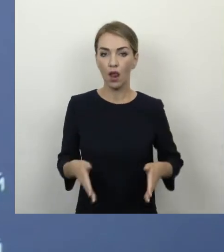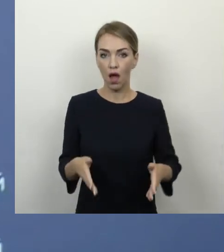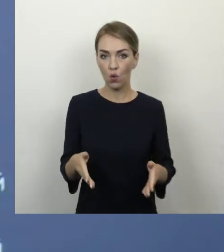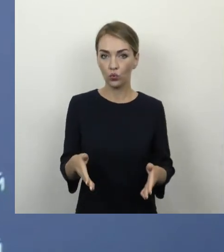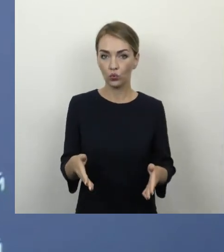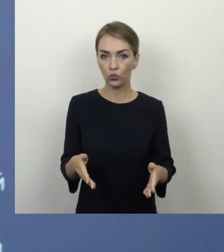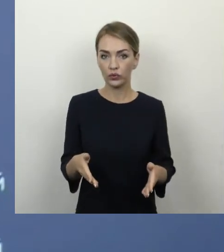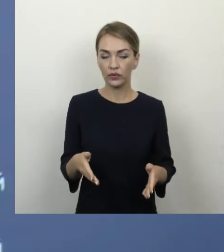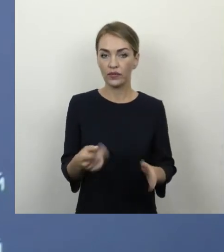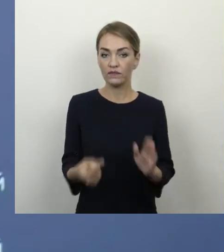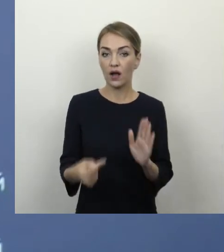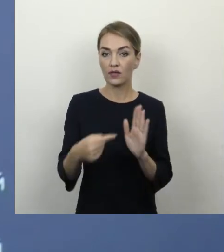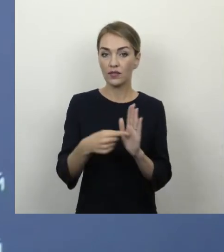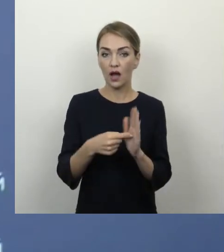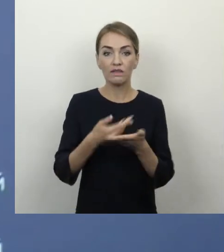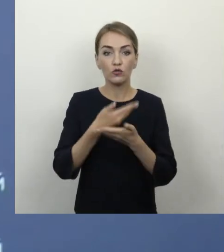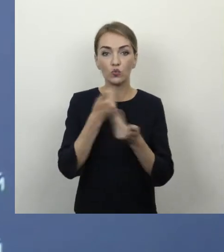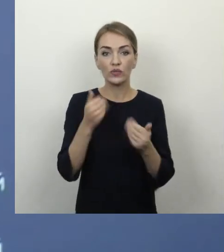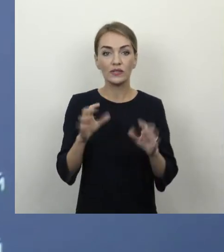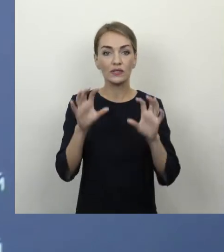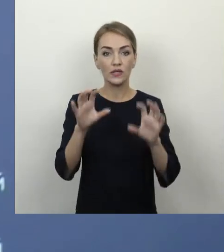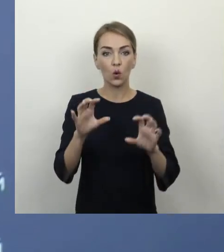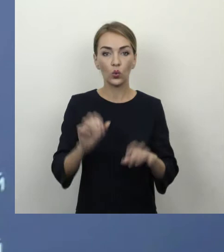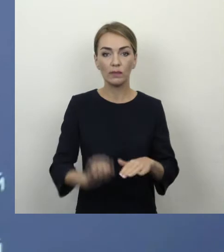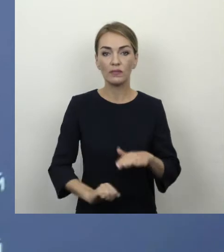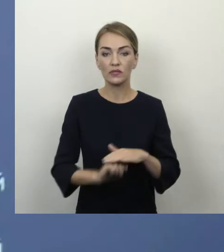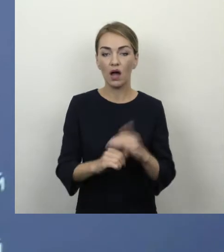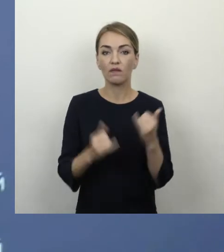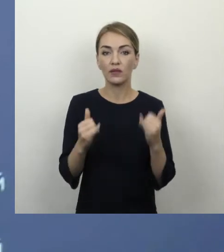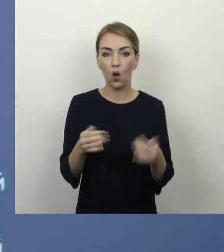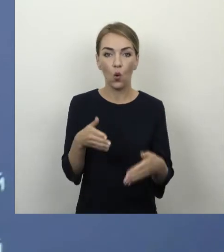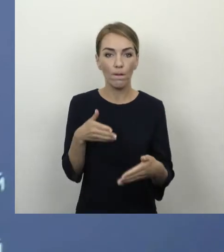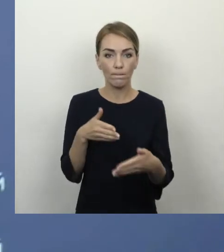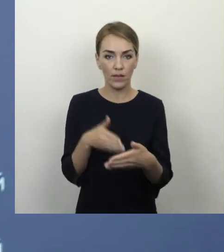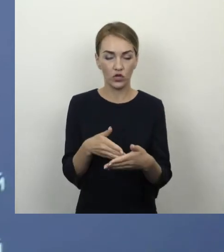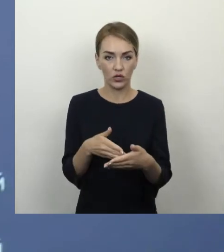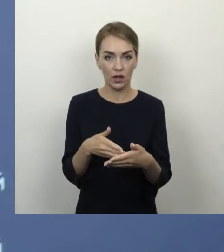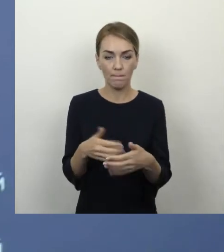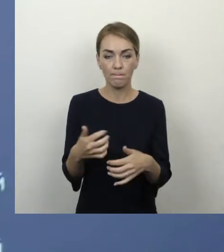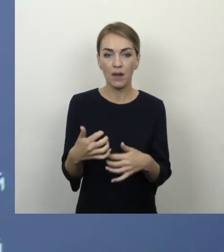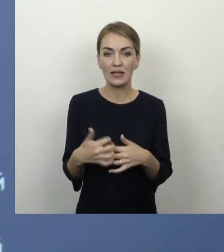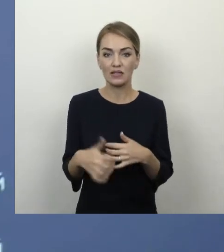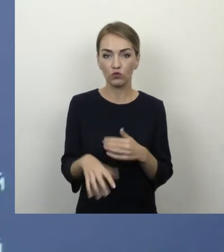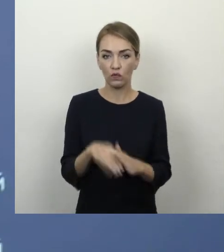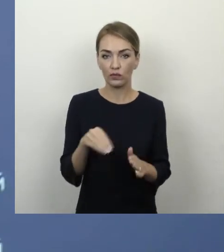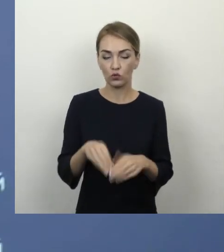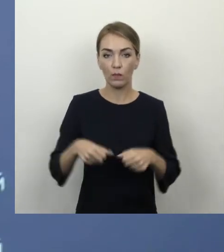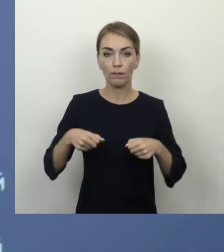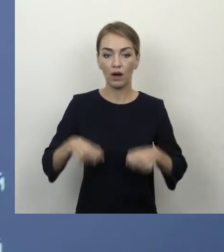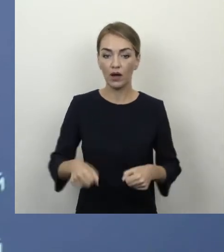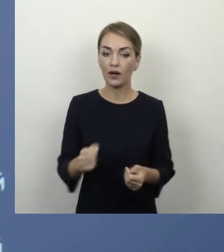of registration of the candidates under the same with the same last names.